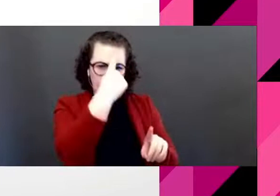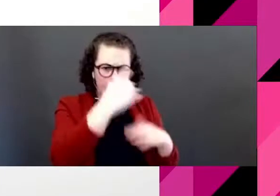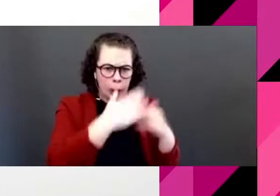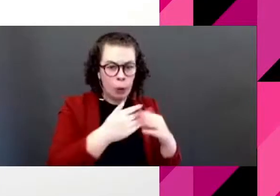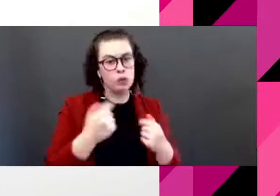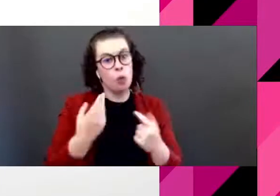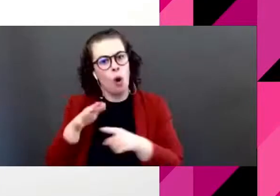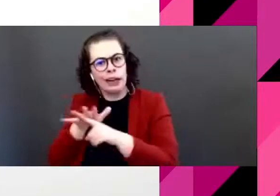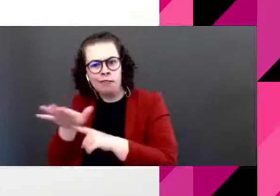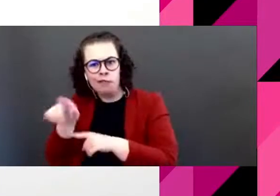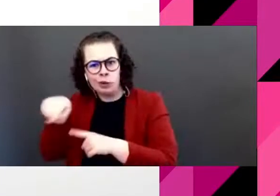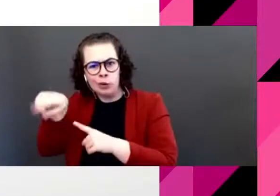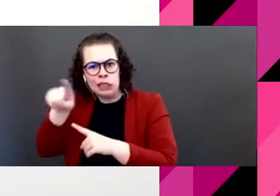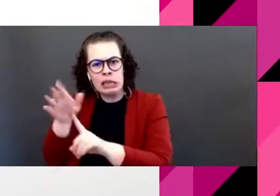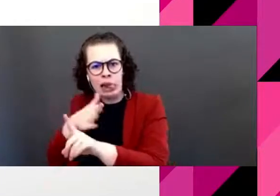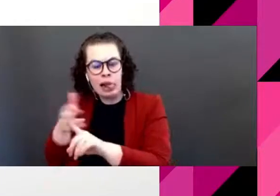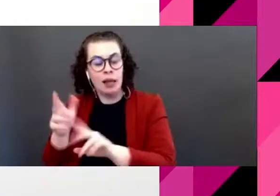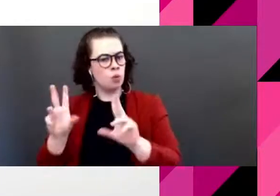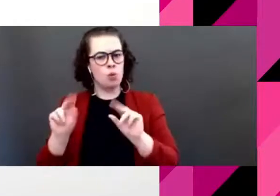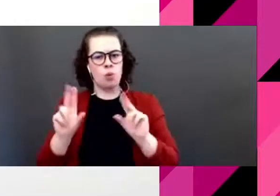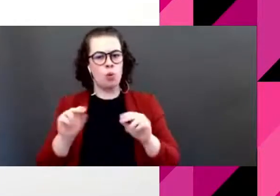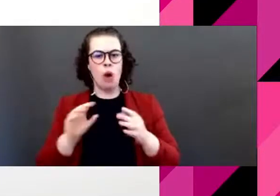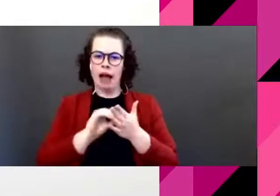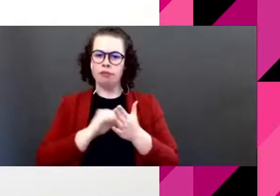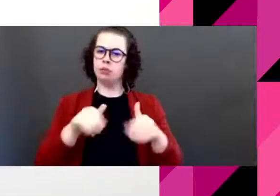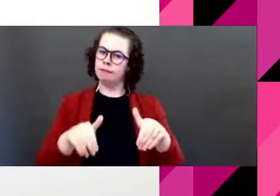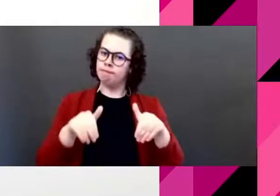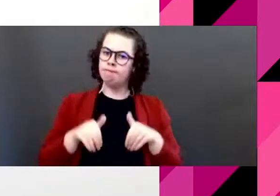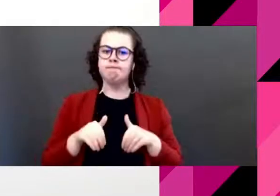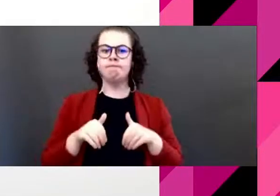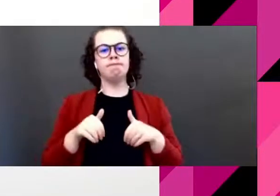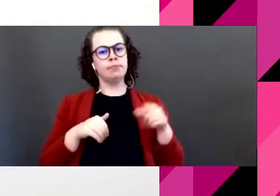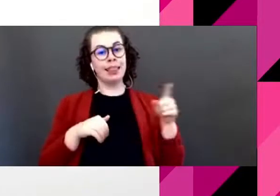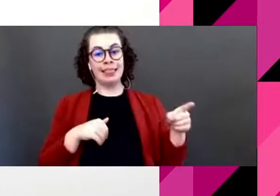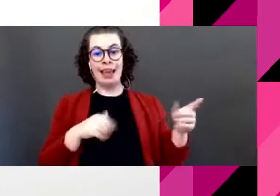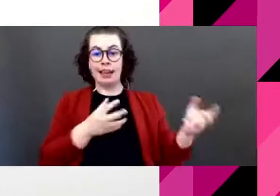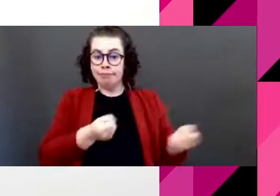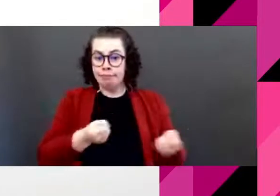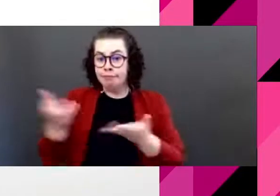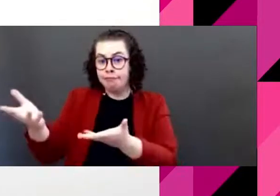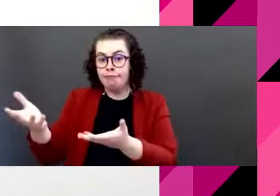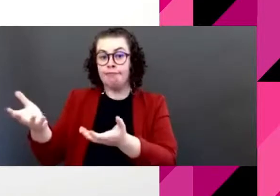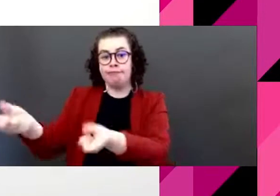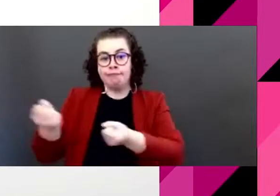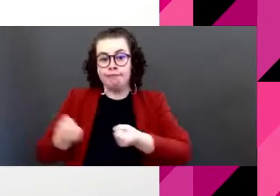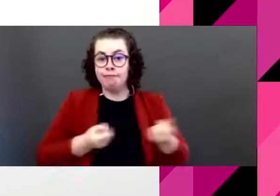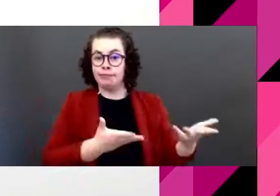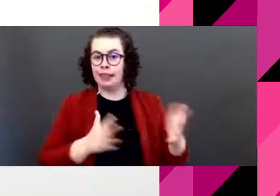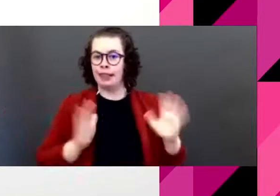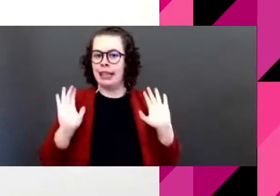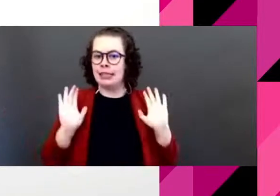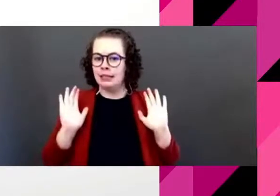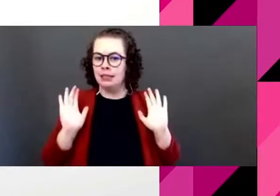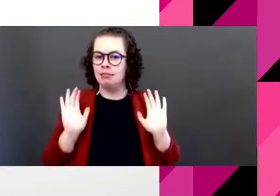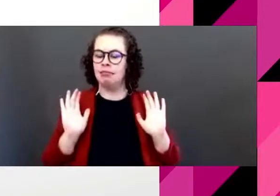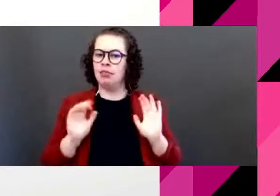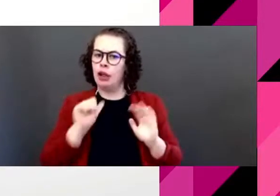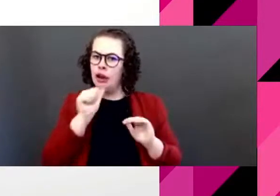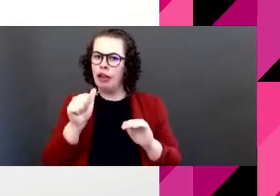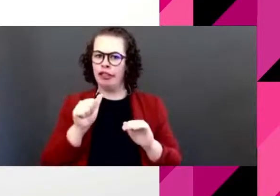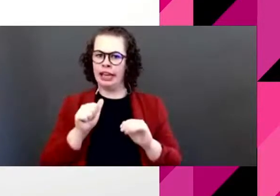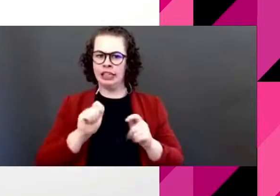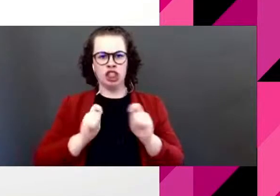need to focus on the neutrality of these intermediaries to really play their role as an interface of persons